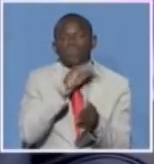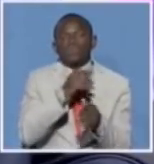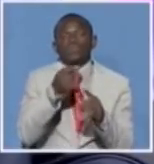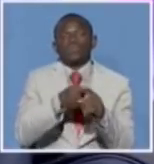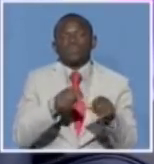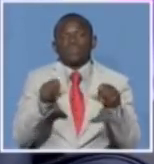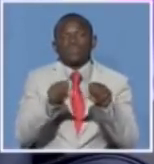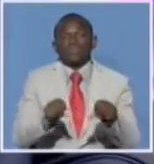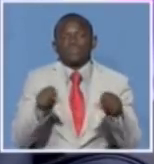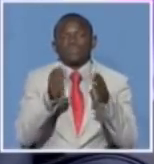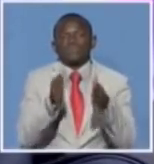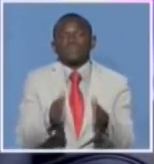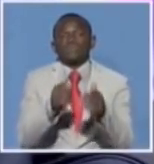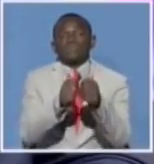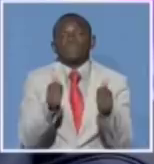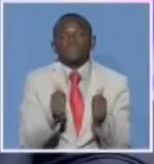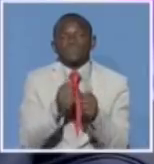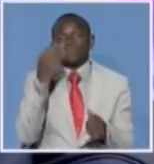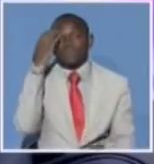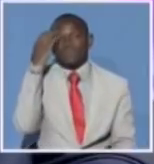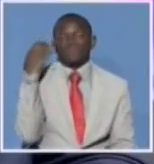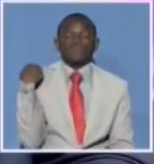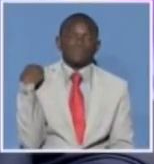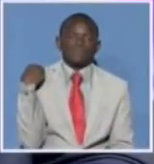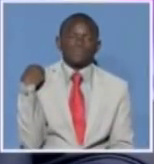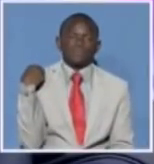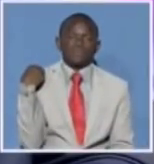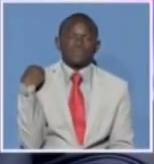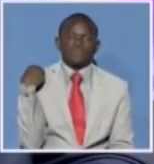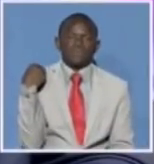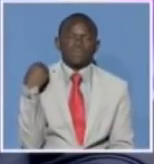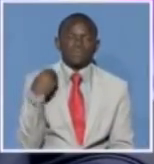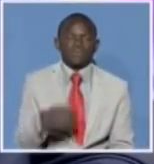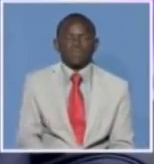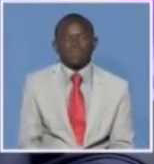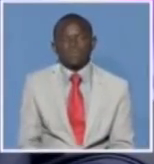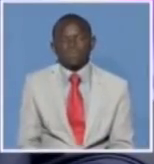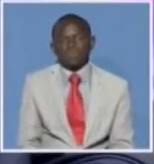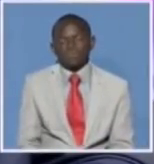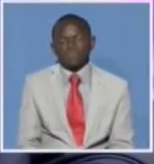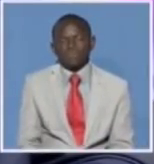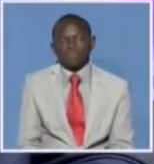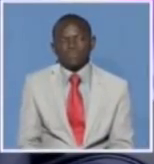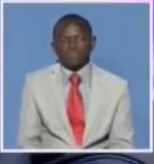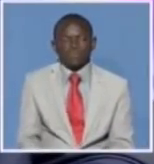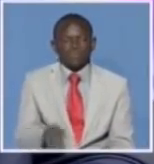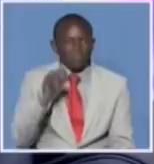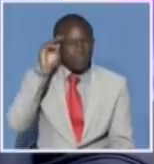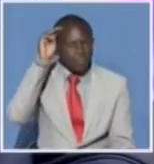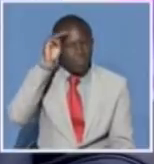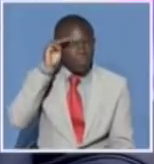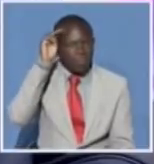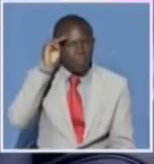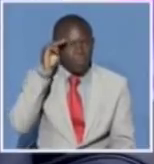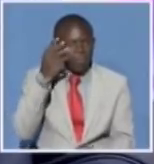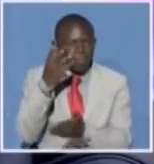Finance, that is a government wing, did commission a forensic audit. Now I